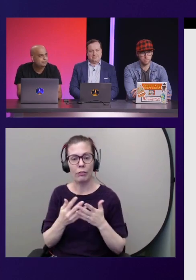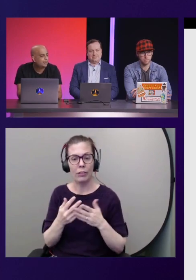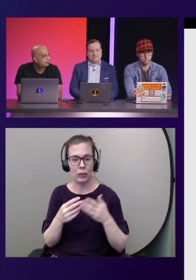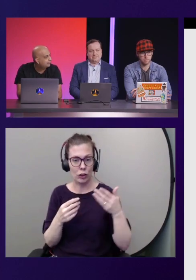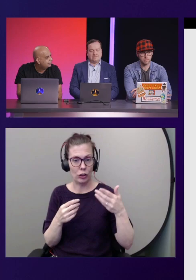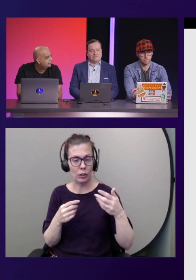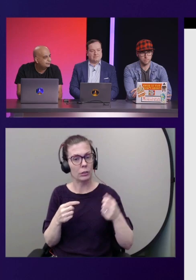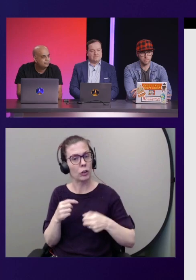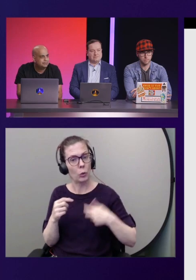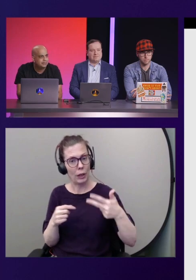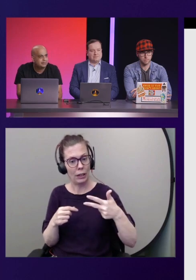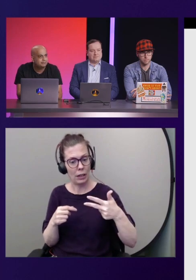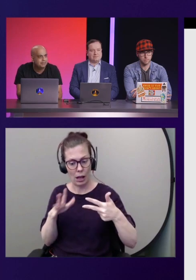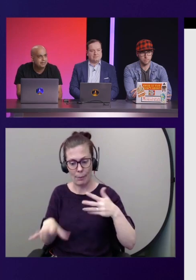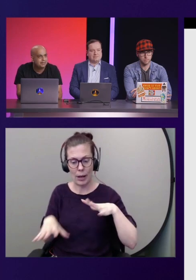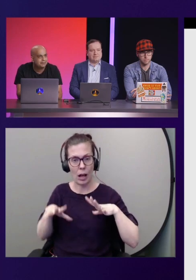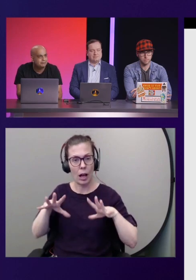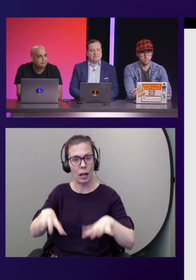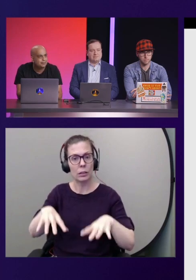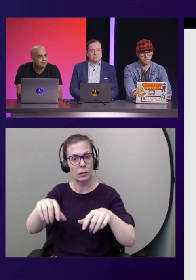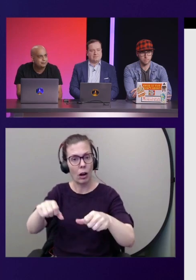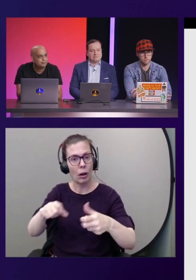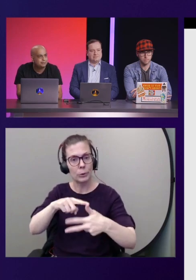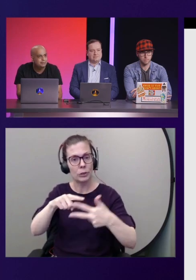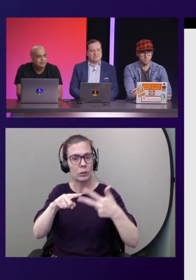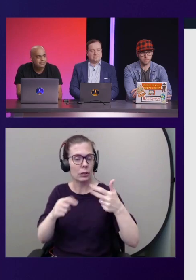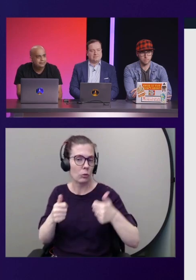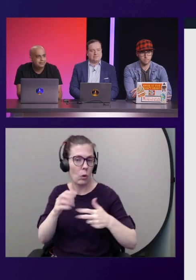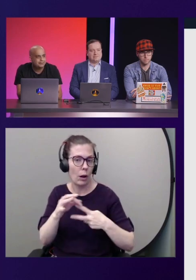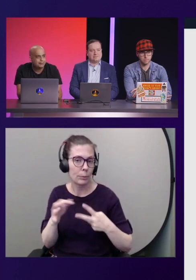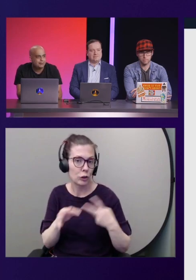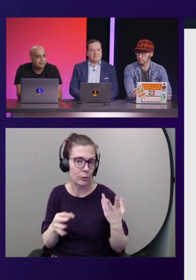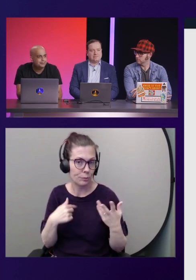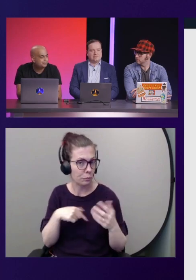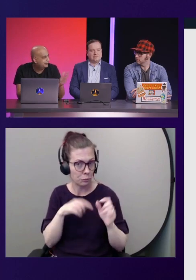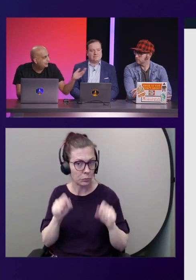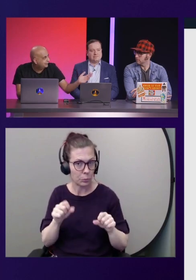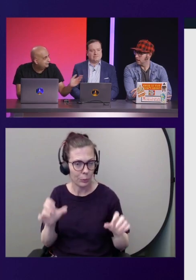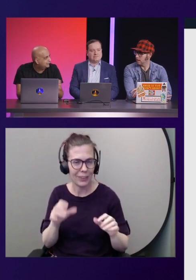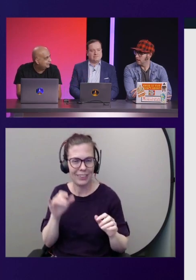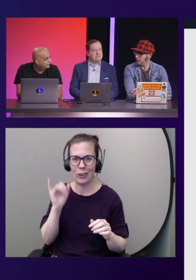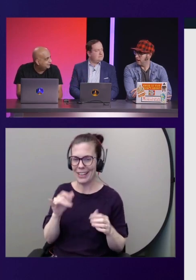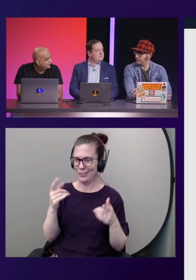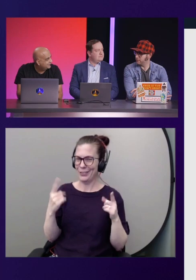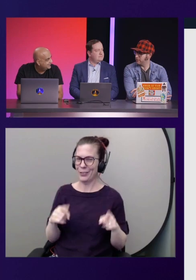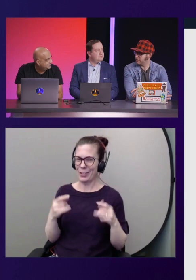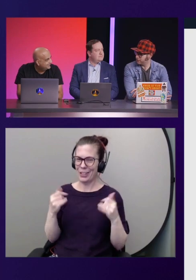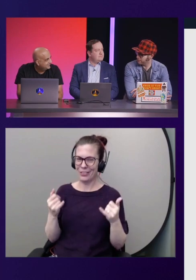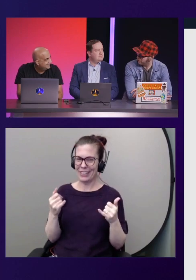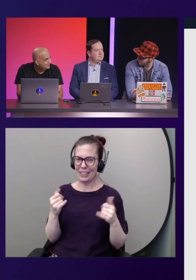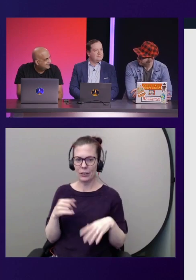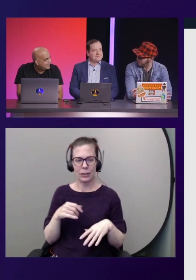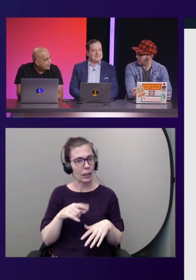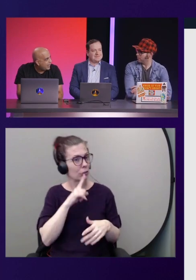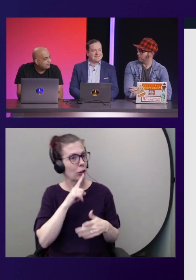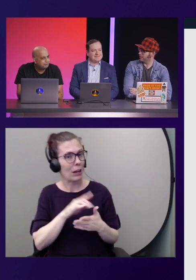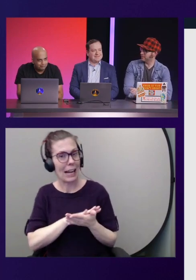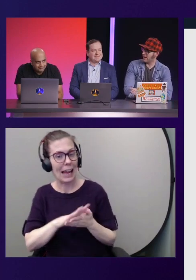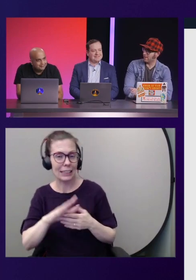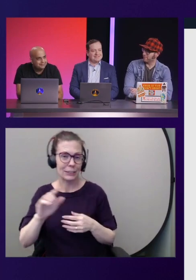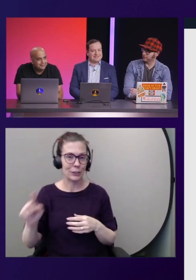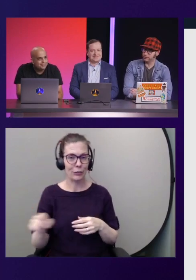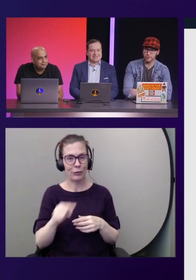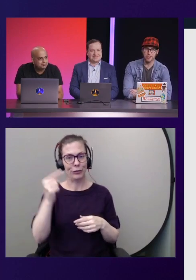in to adopt creatures, we can kind of make that happen for them as well. So that's kind of where it is. But I mean, a nice first issue for the